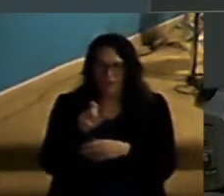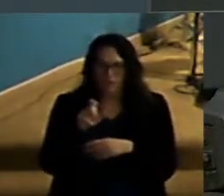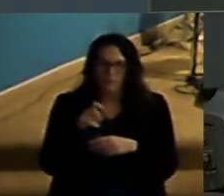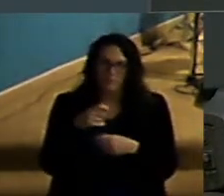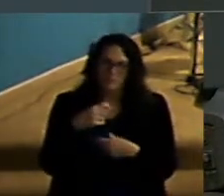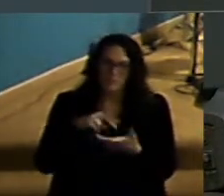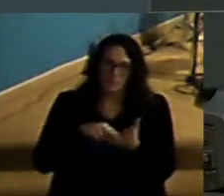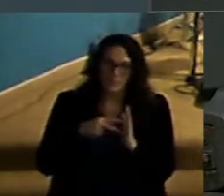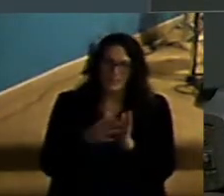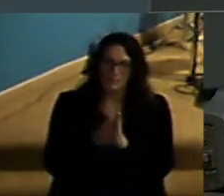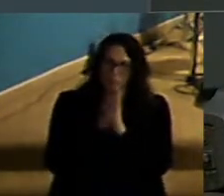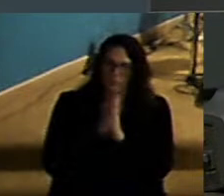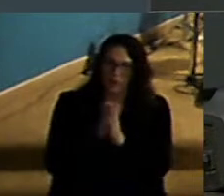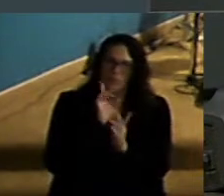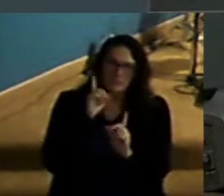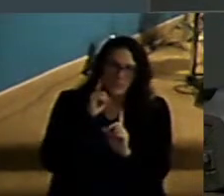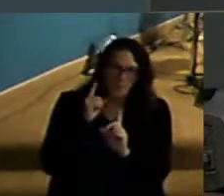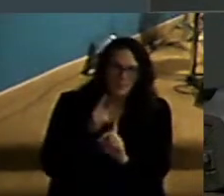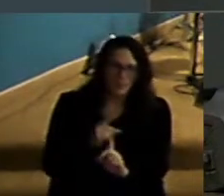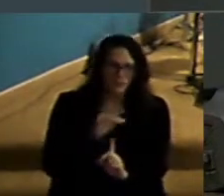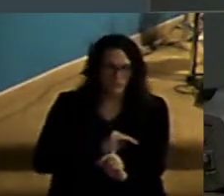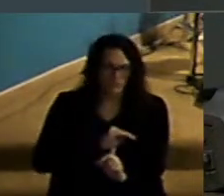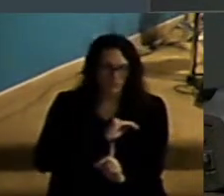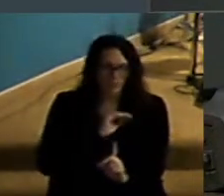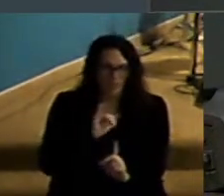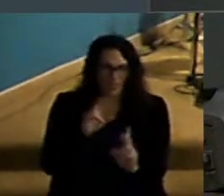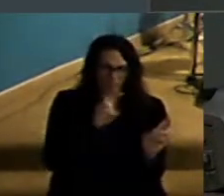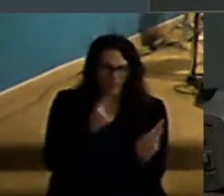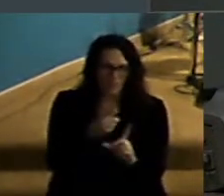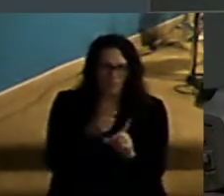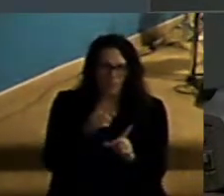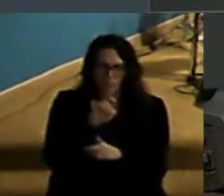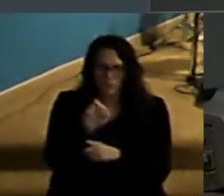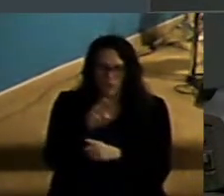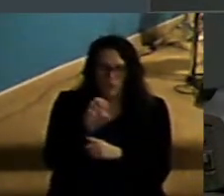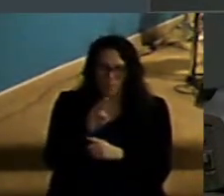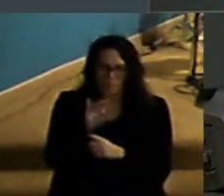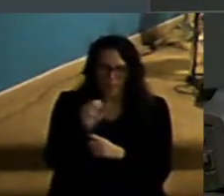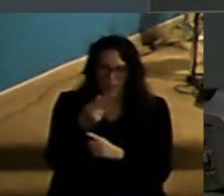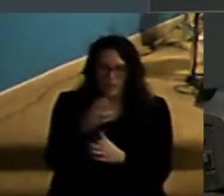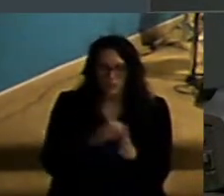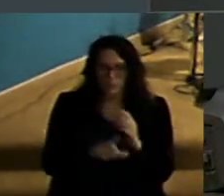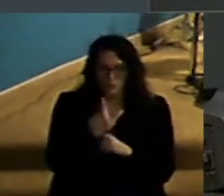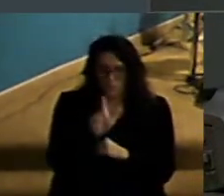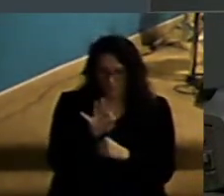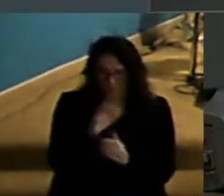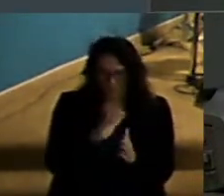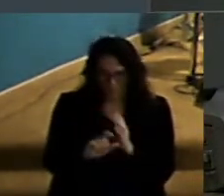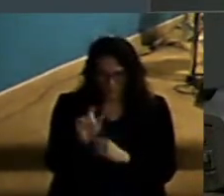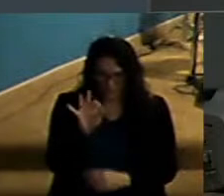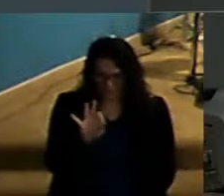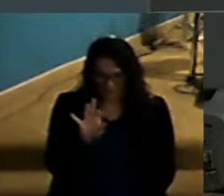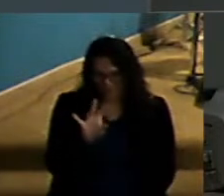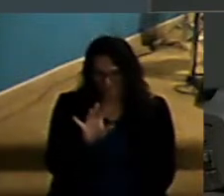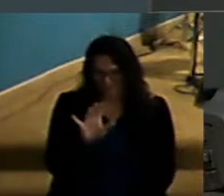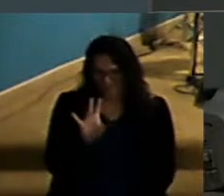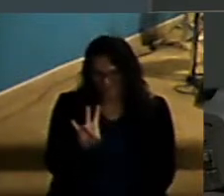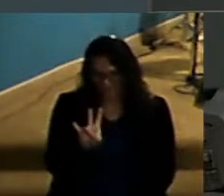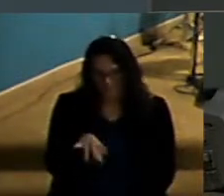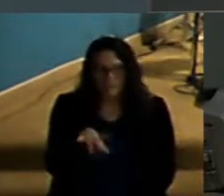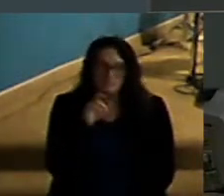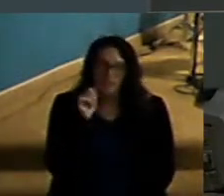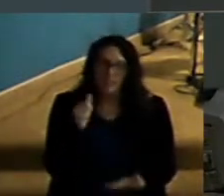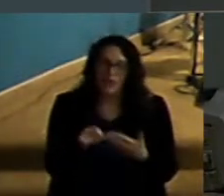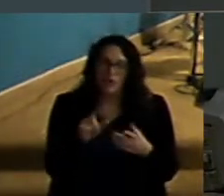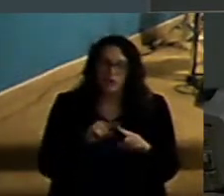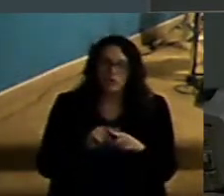mission. And we're getting that theme verse from Jeremiah chapter 29, verse 7, which is a letter to exiles. And it